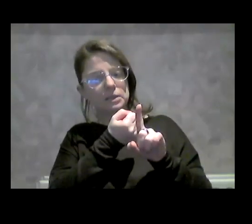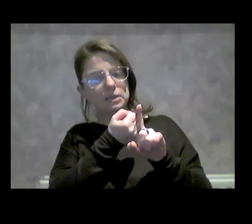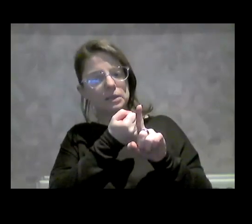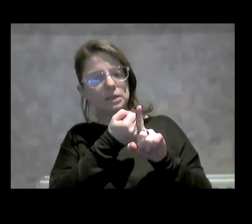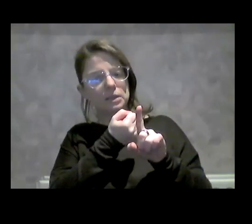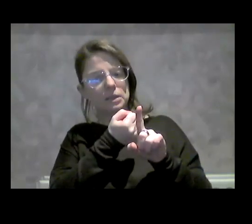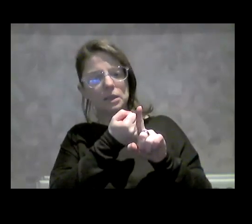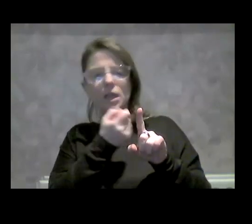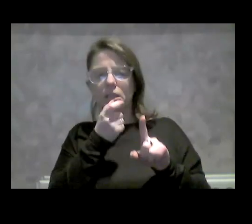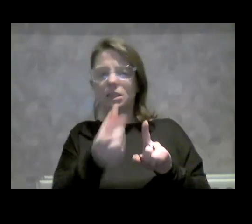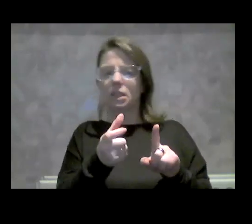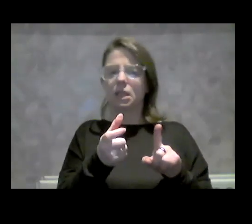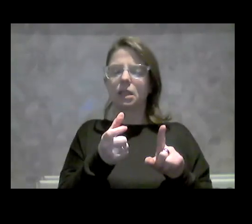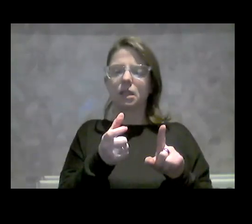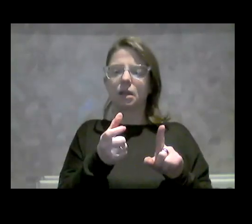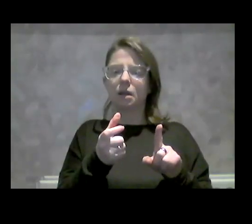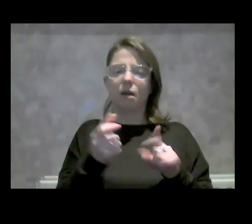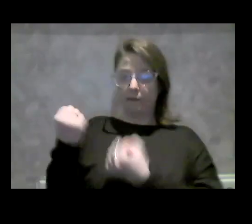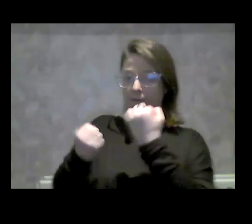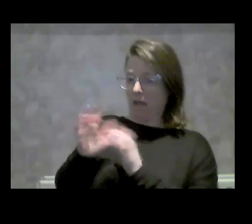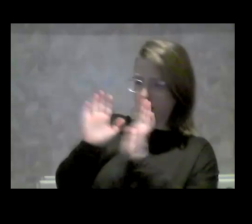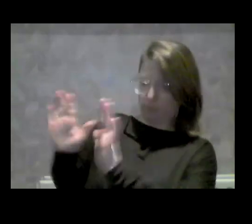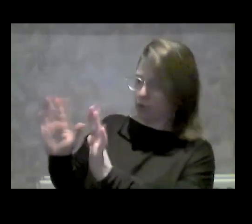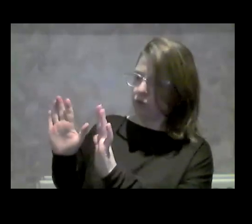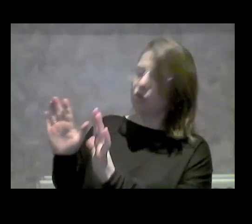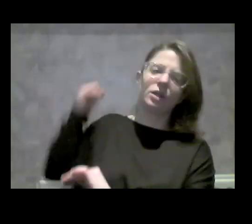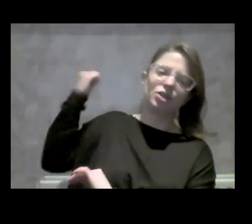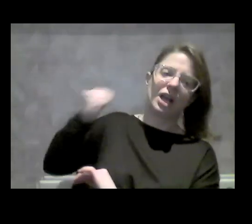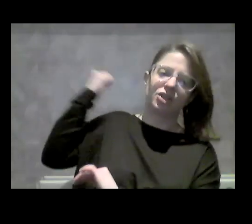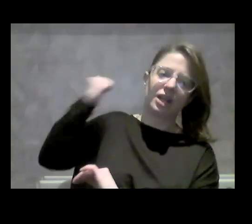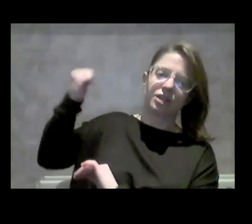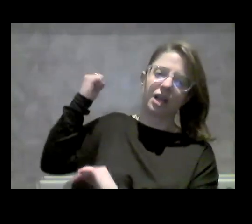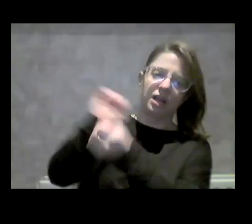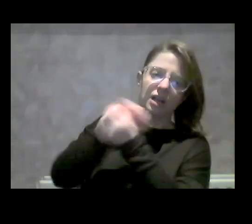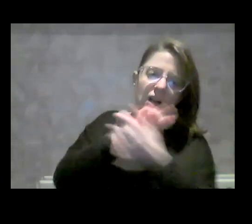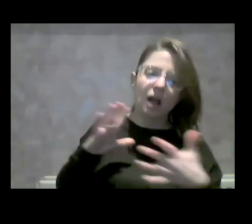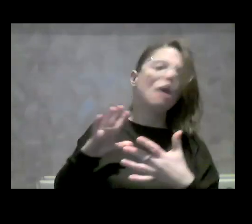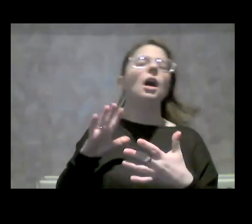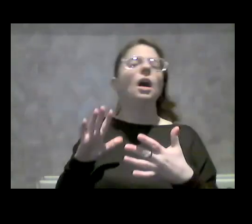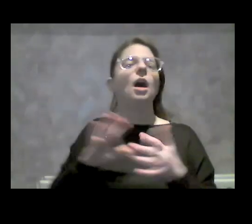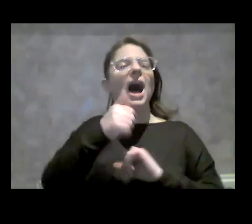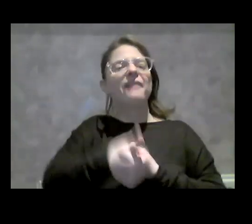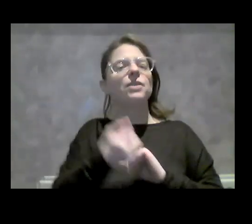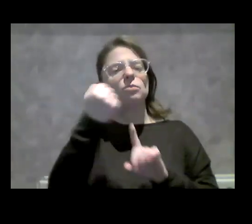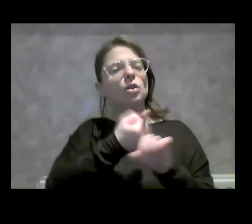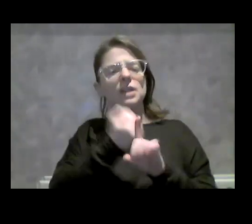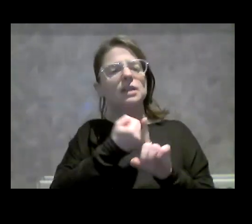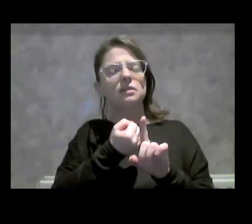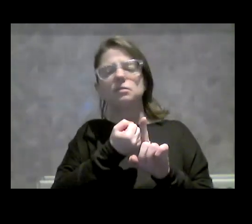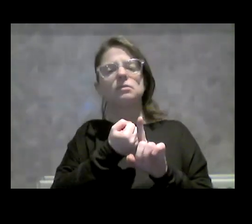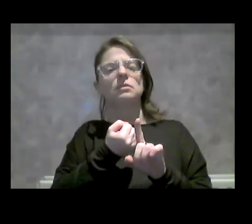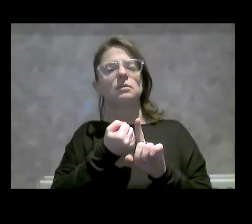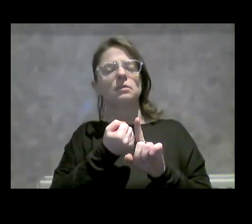didn't say that. They didn't push the van or join the chant or go to another protest after, but they stayed at this